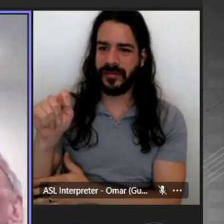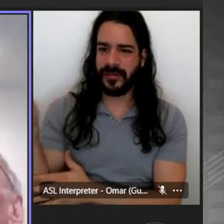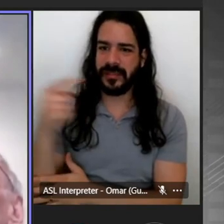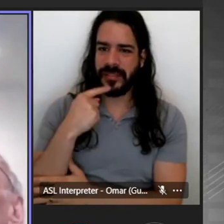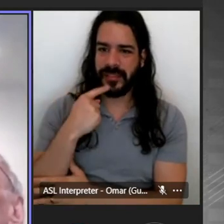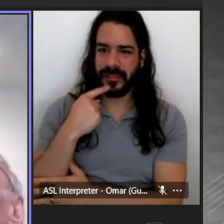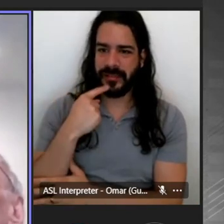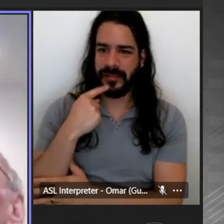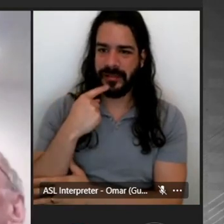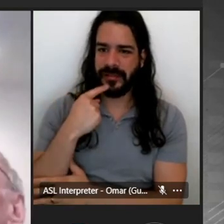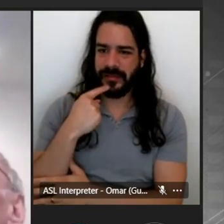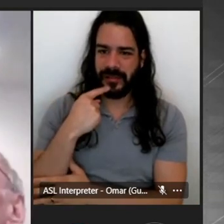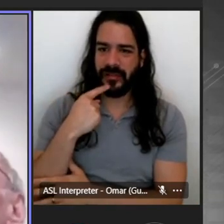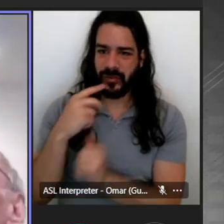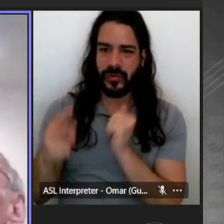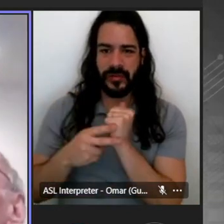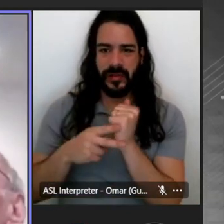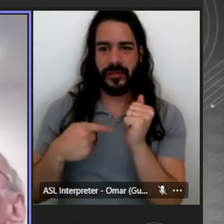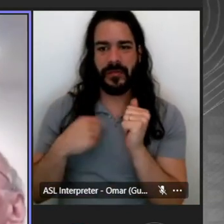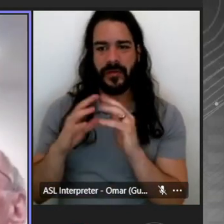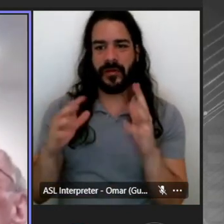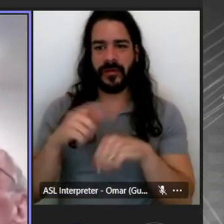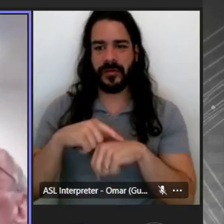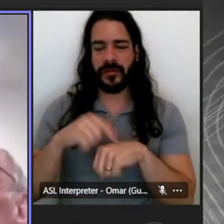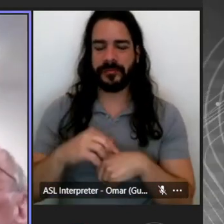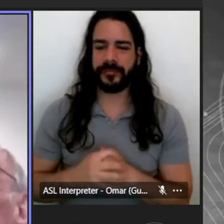3 minutes for more important things.